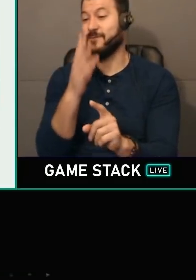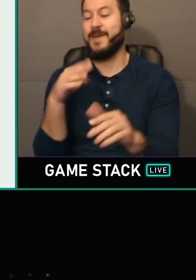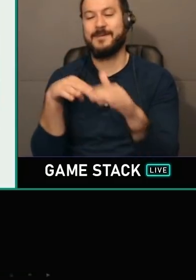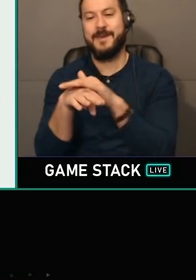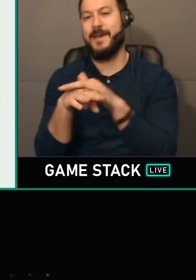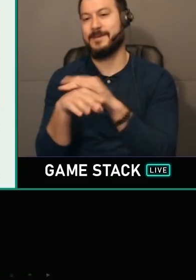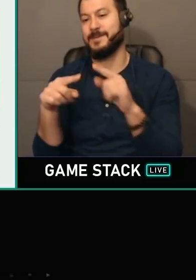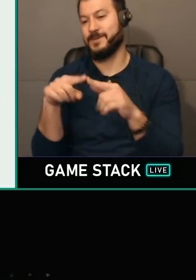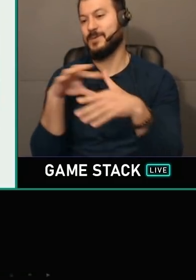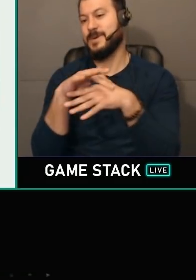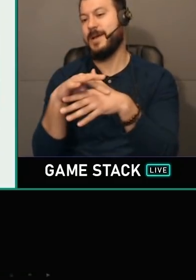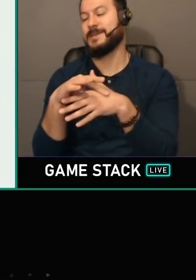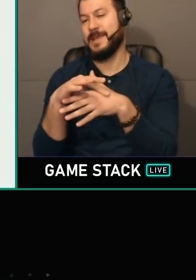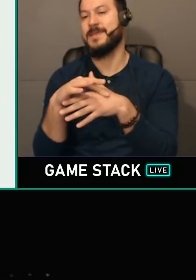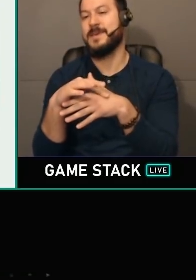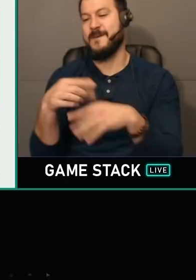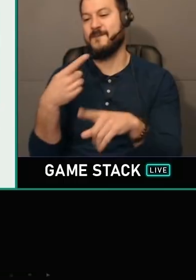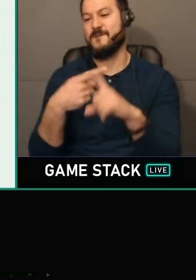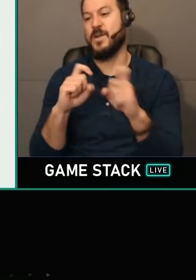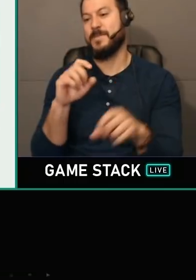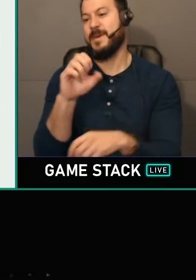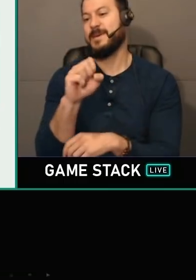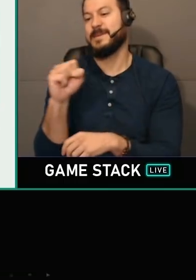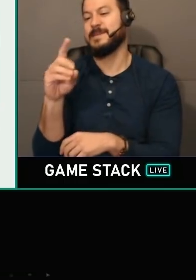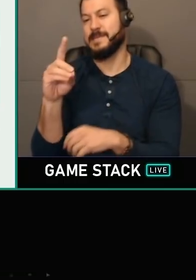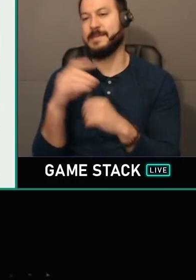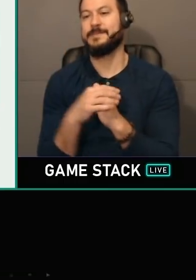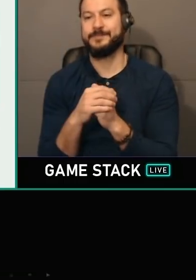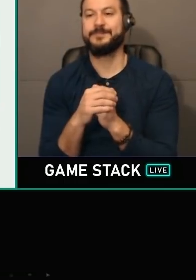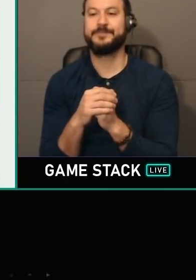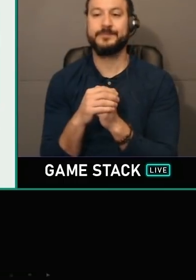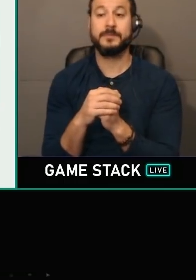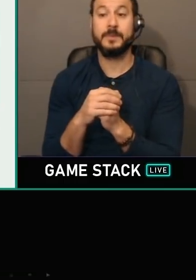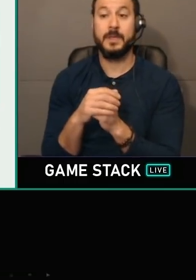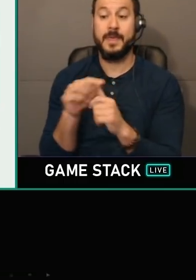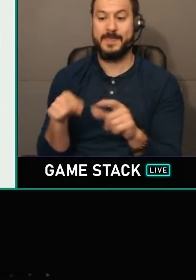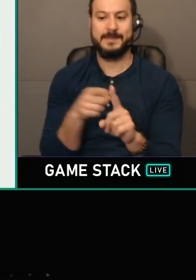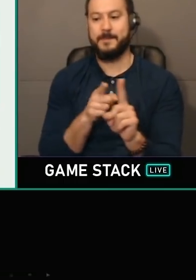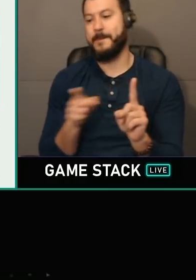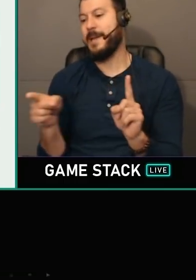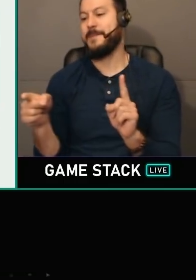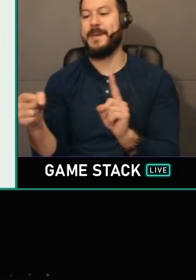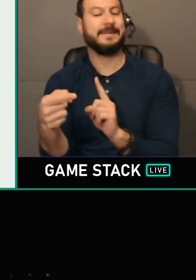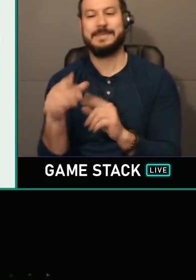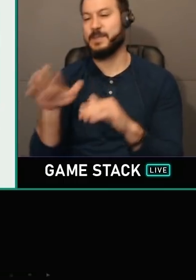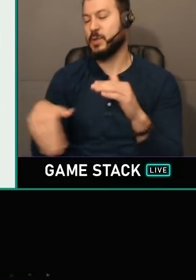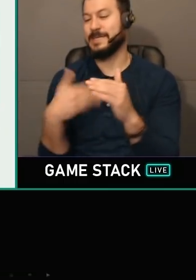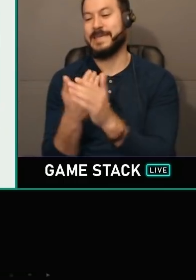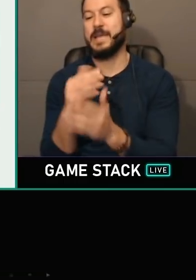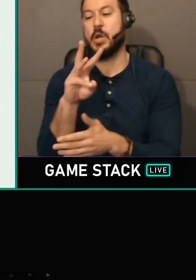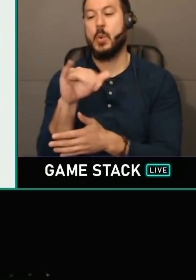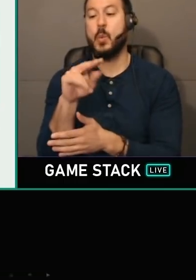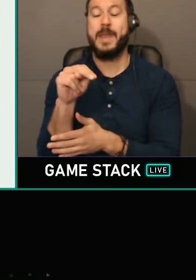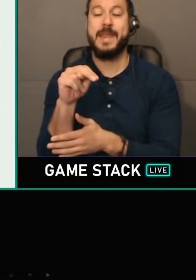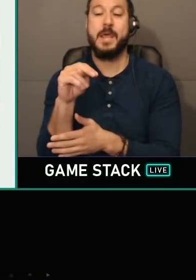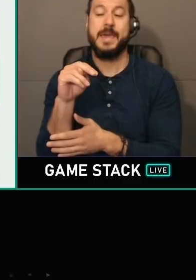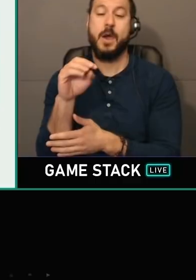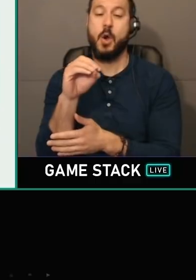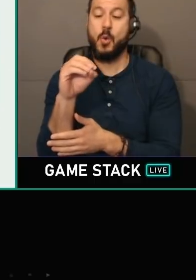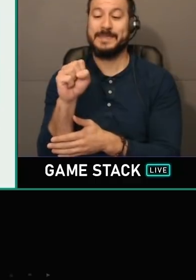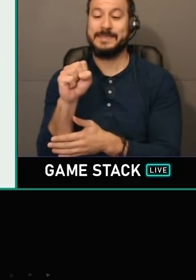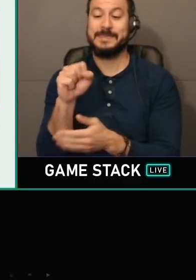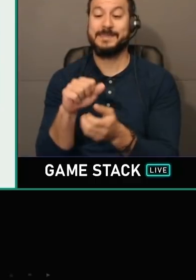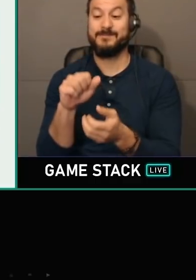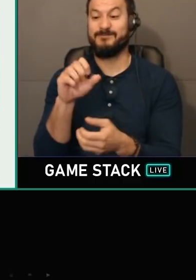content coming off the SSD. This bypasses the entire Win32 I/O stack and allows for